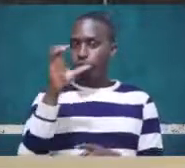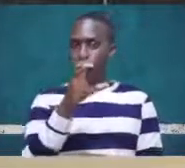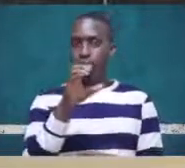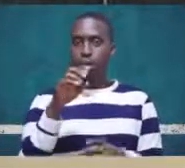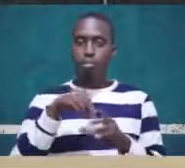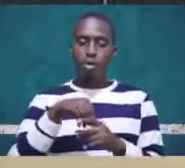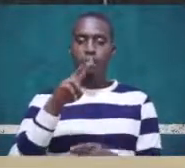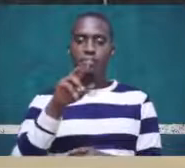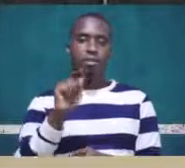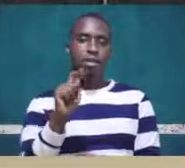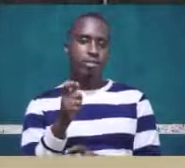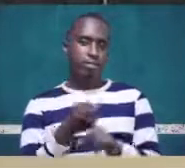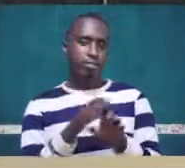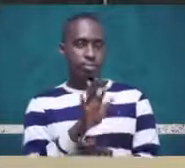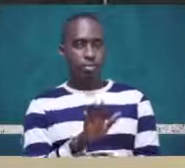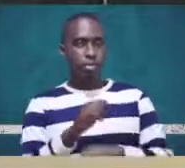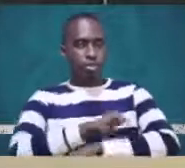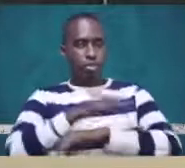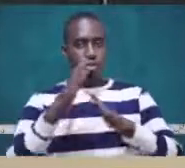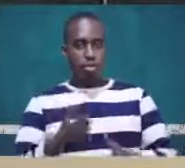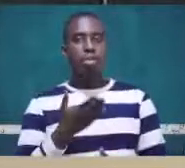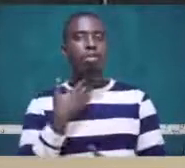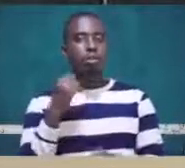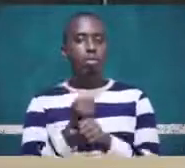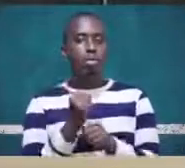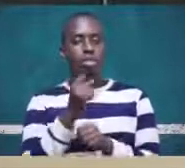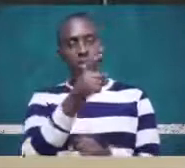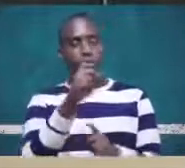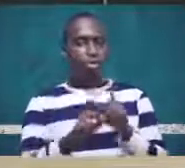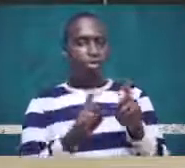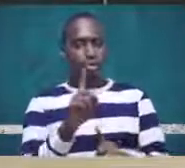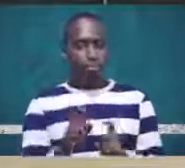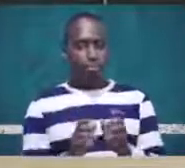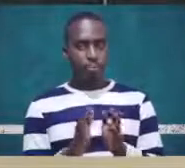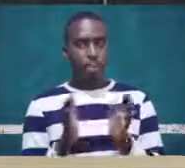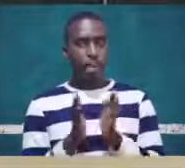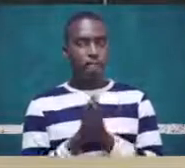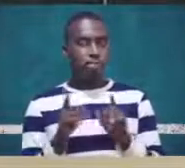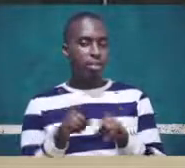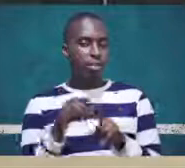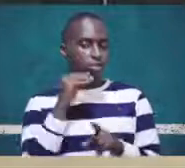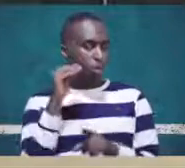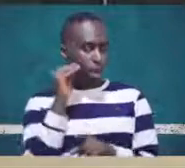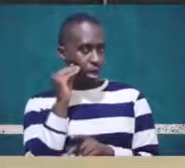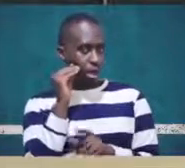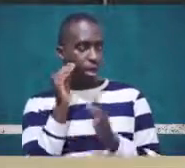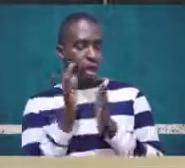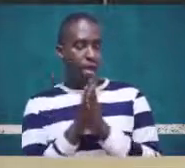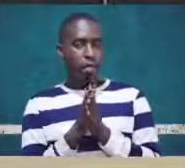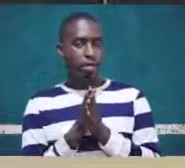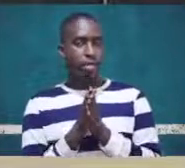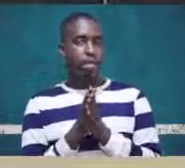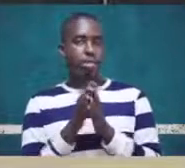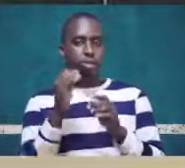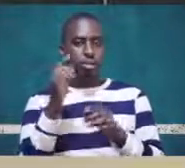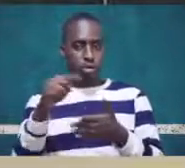calculate the VAT from. So students, I want you to do this question as just a homework, and we will collect it